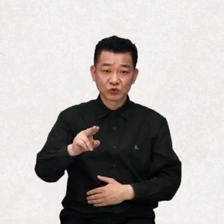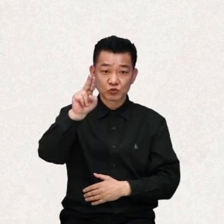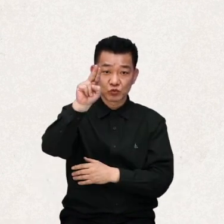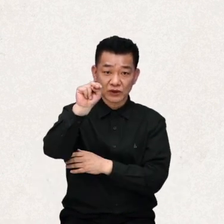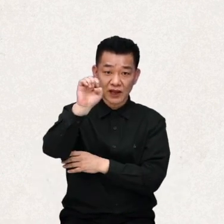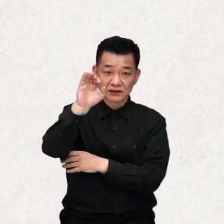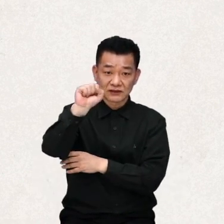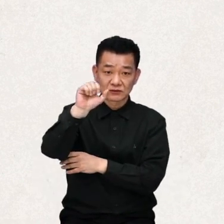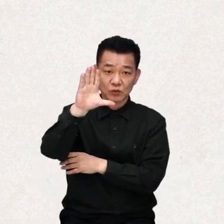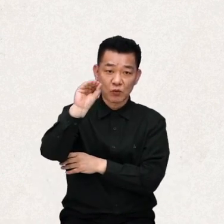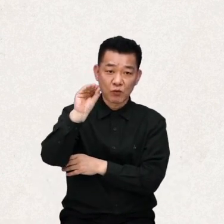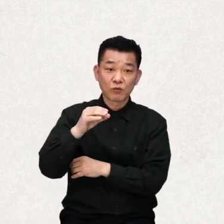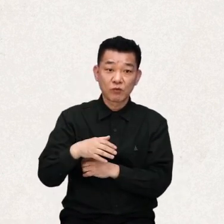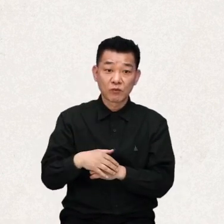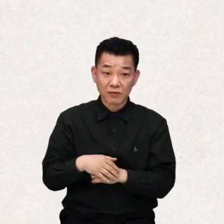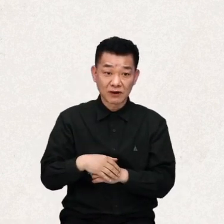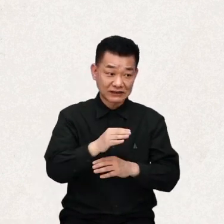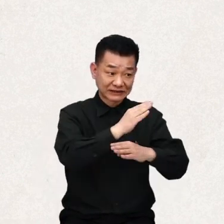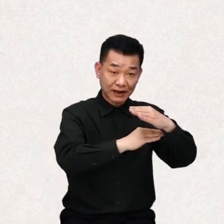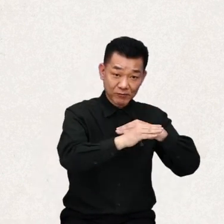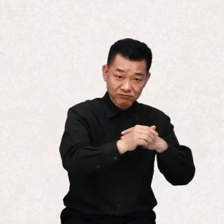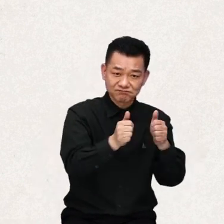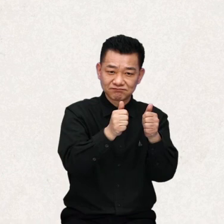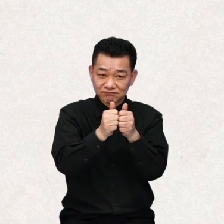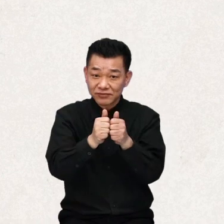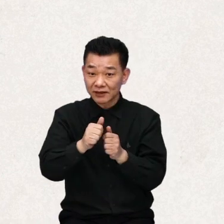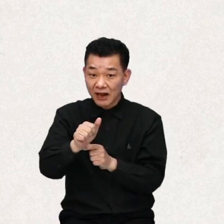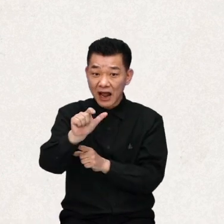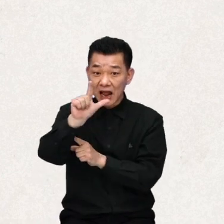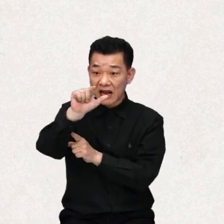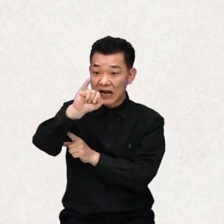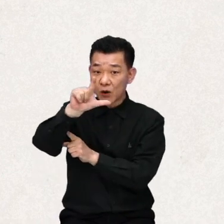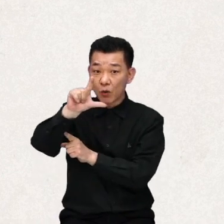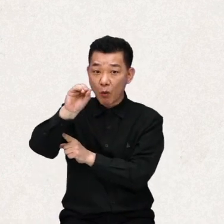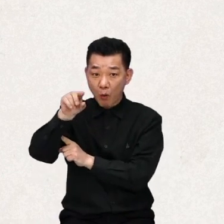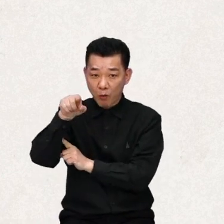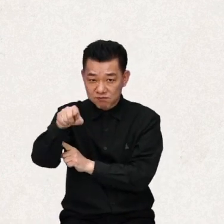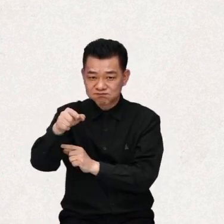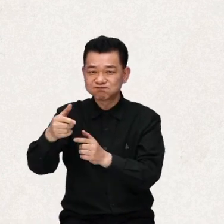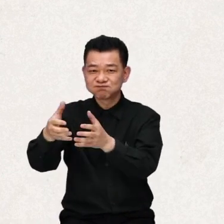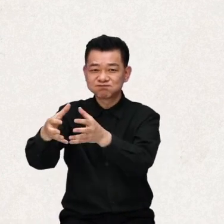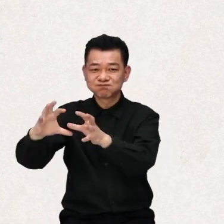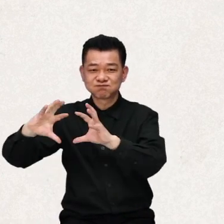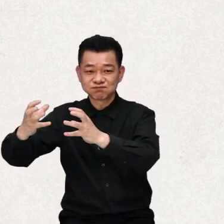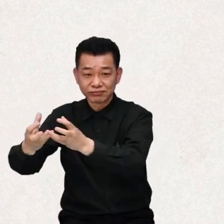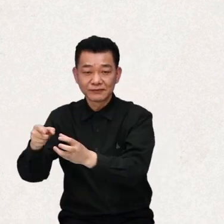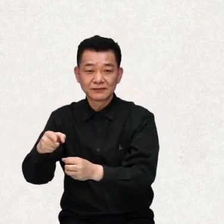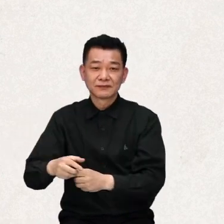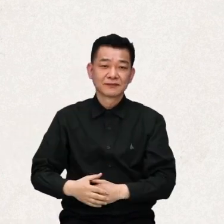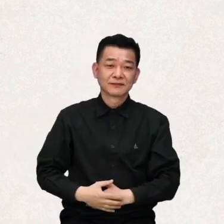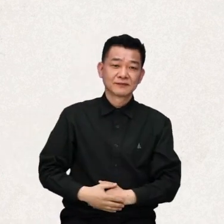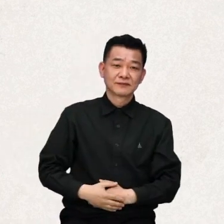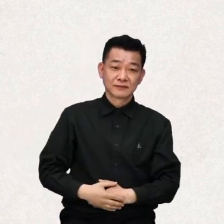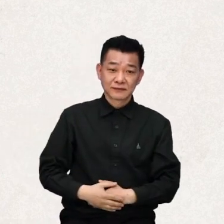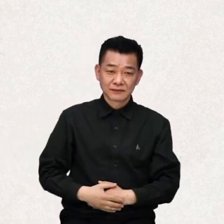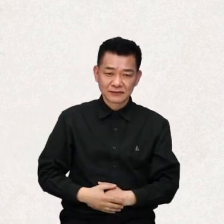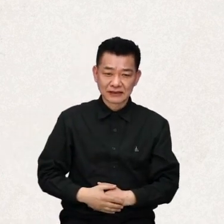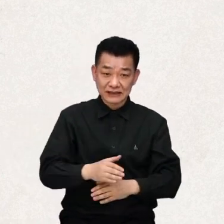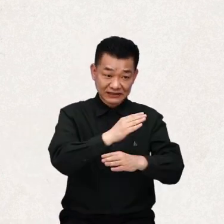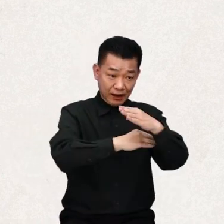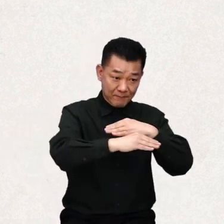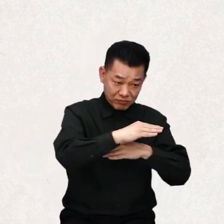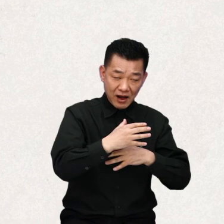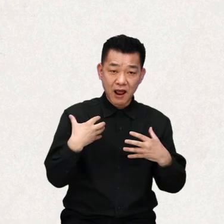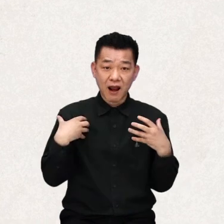Disability and Education, International Labour Organization, ILO, for Disability and Labor, World